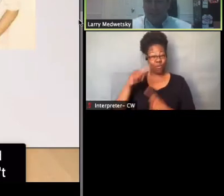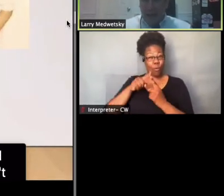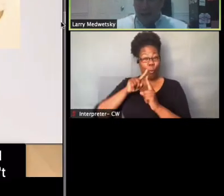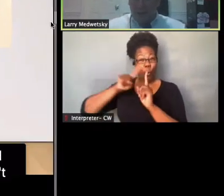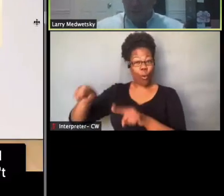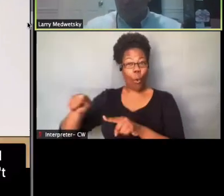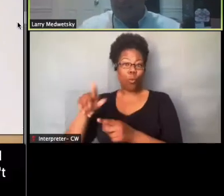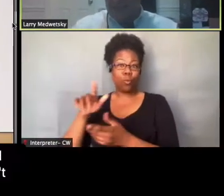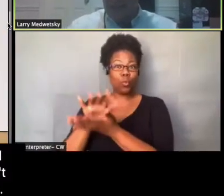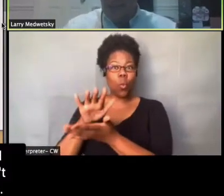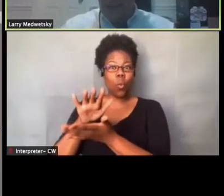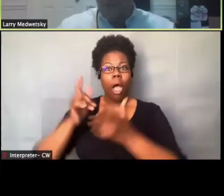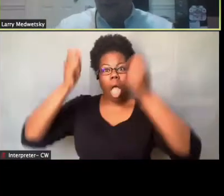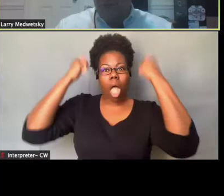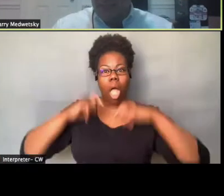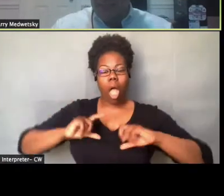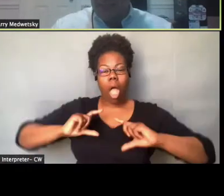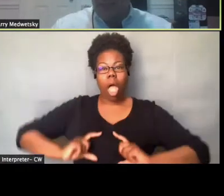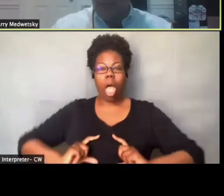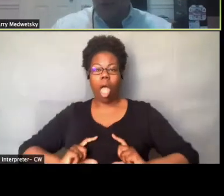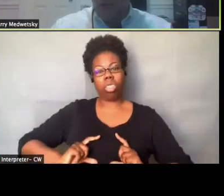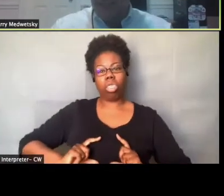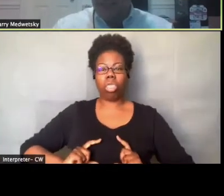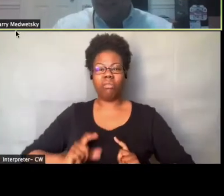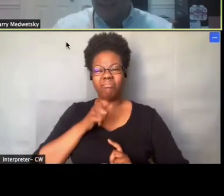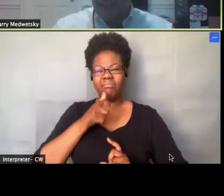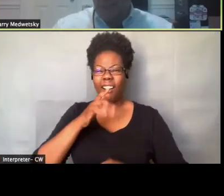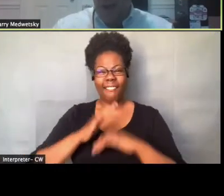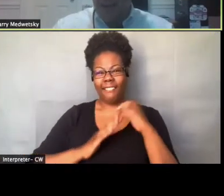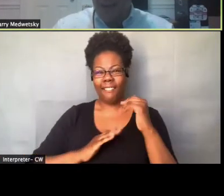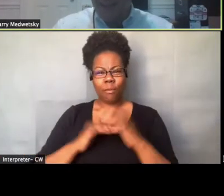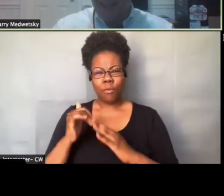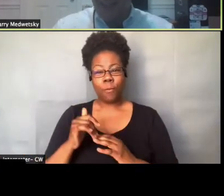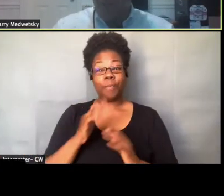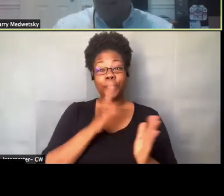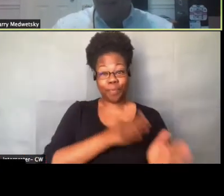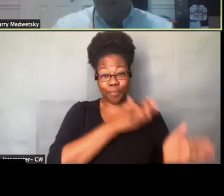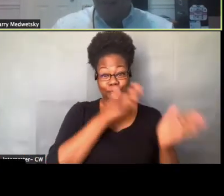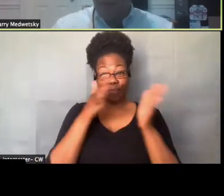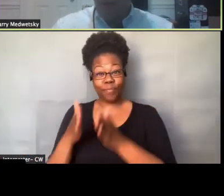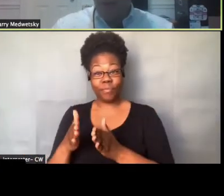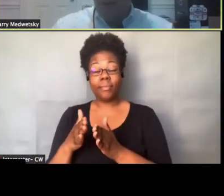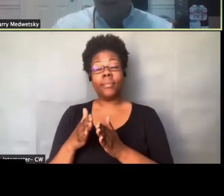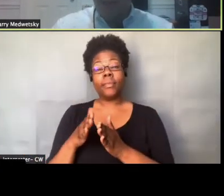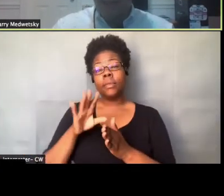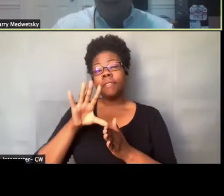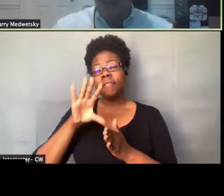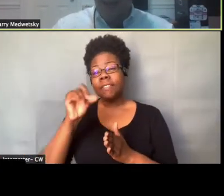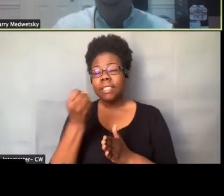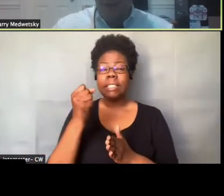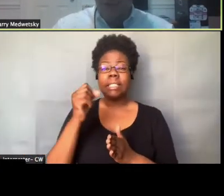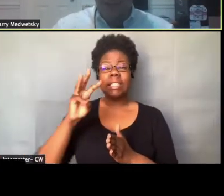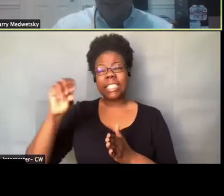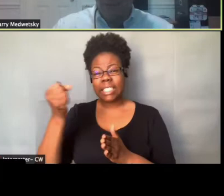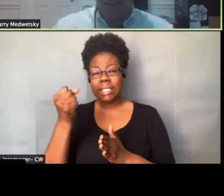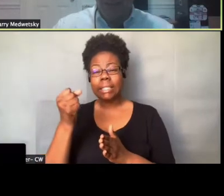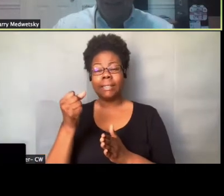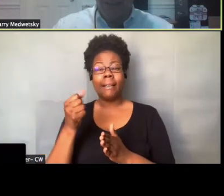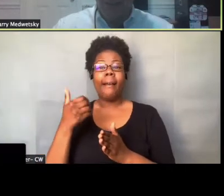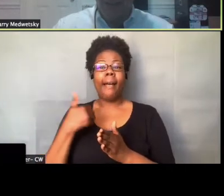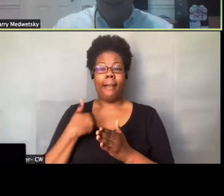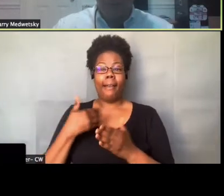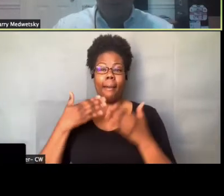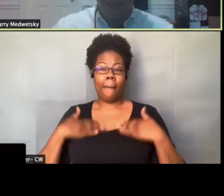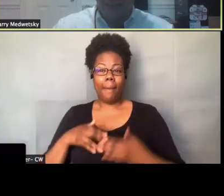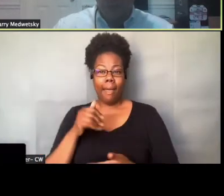And now this is like in the 50s and the early 60s, the body aid. And remember I said I had a hearing loss when I was a